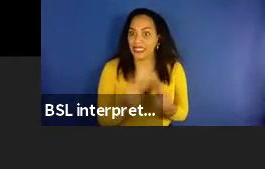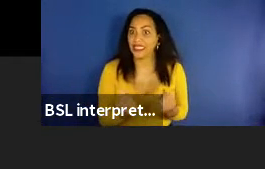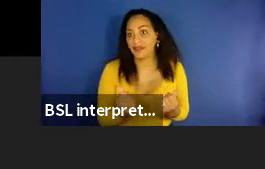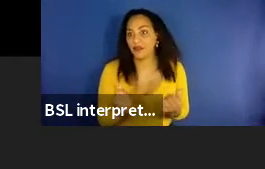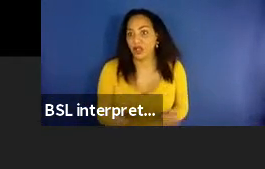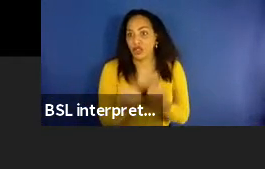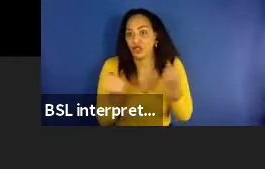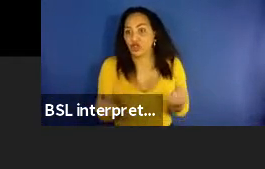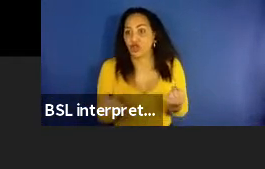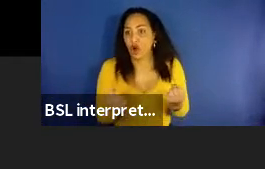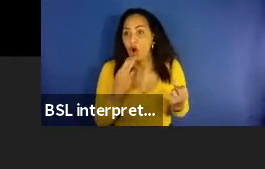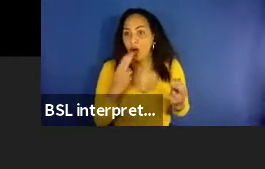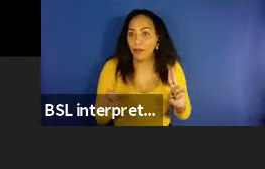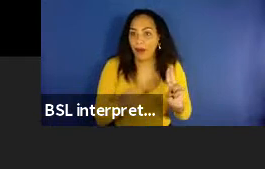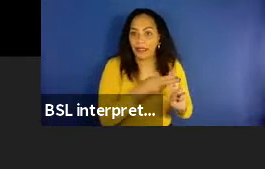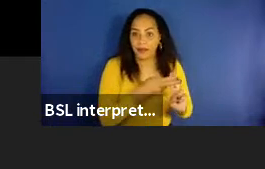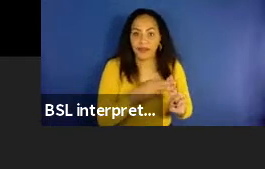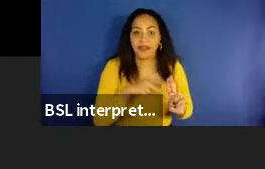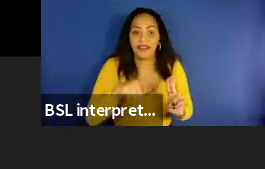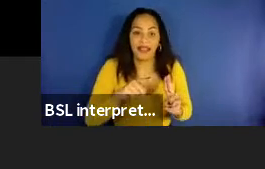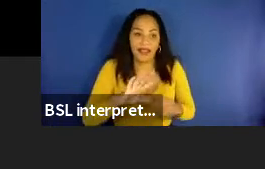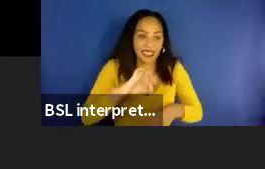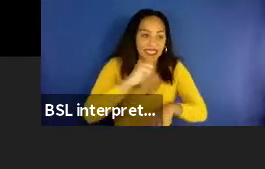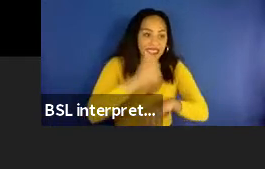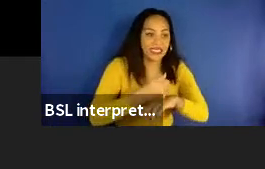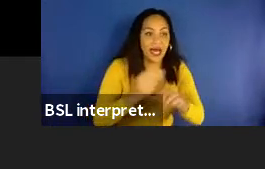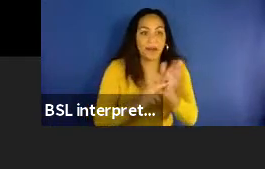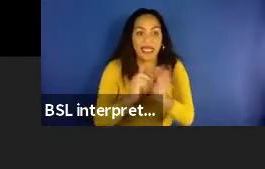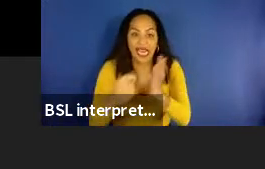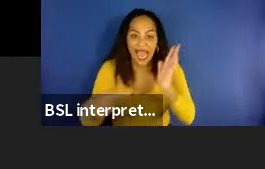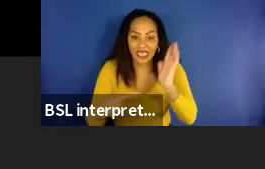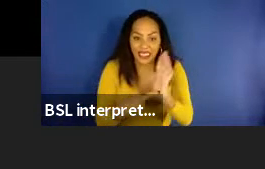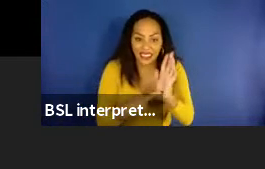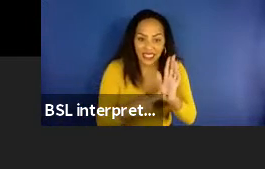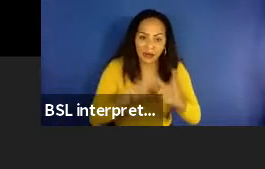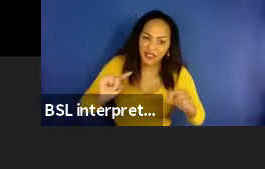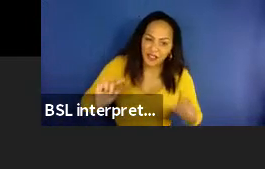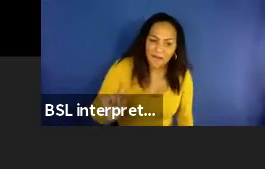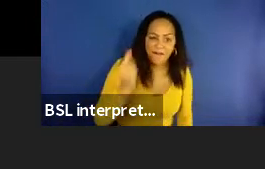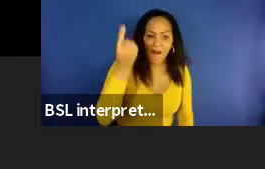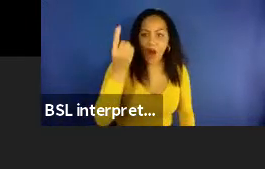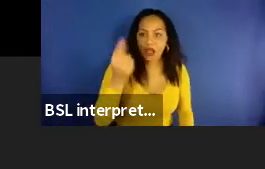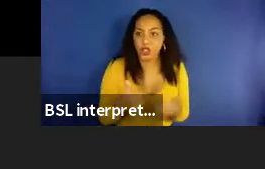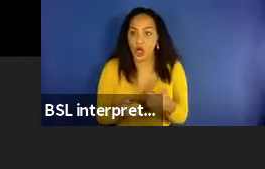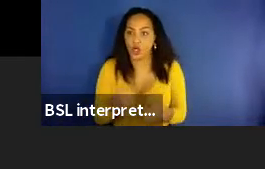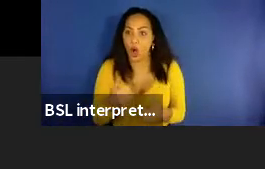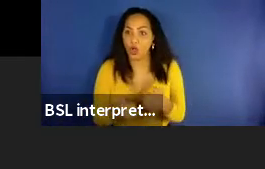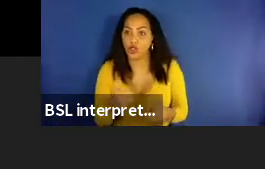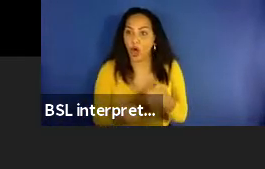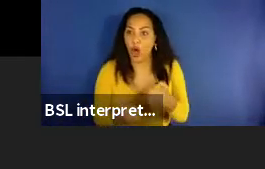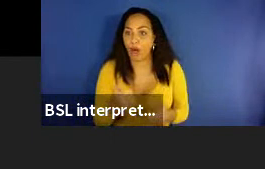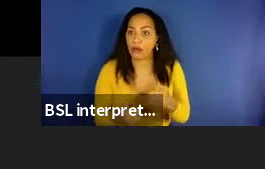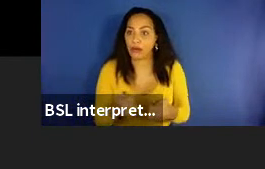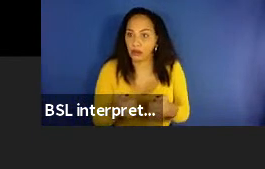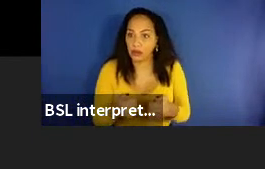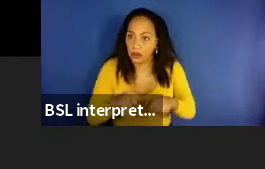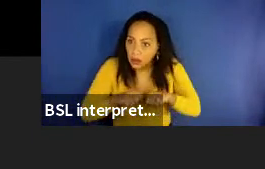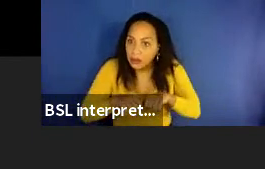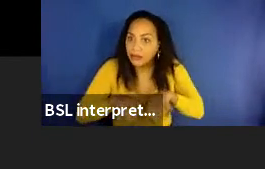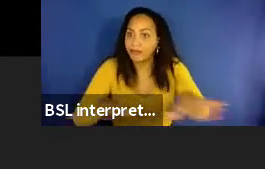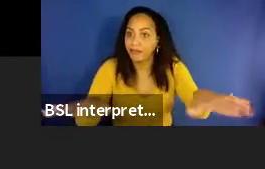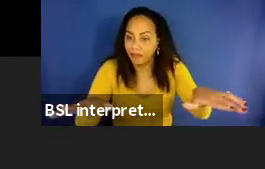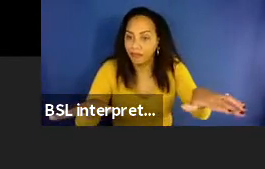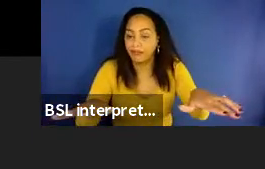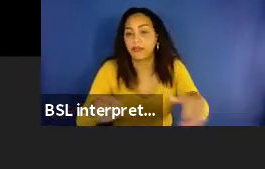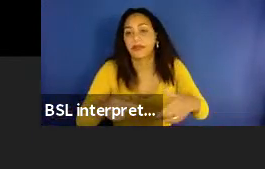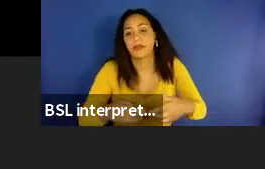the NES, the Nintendo Entertainment System. And that was basically one of the first consoles that came to market outside of Atari